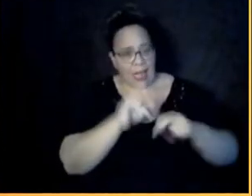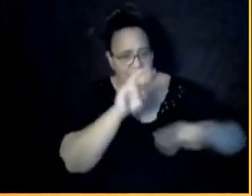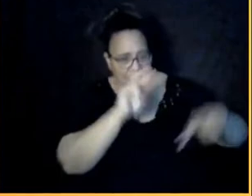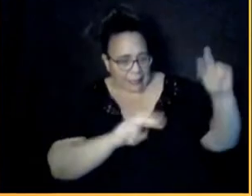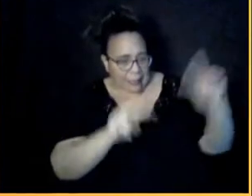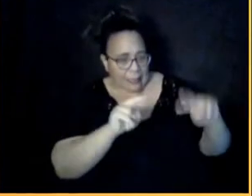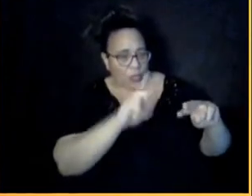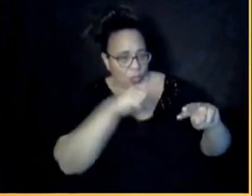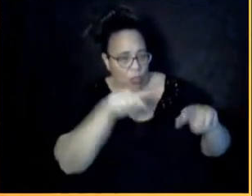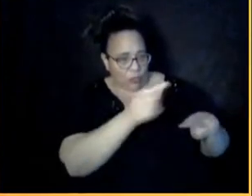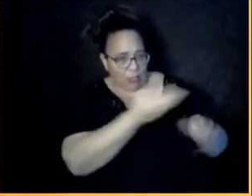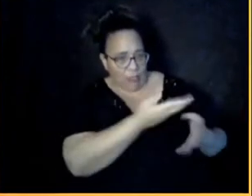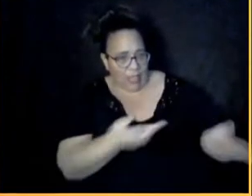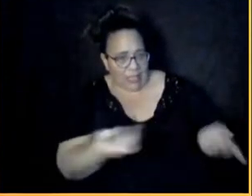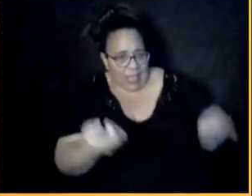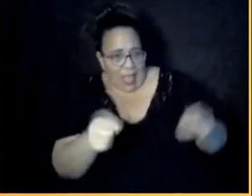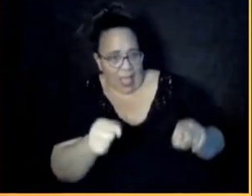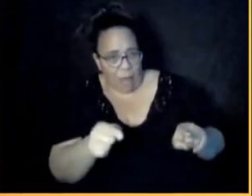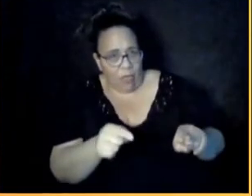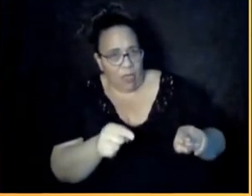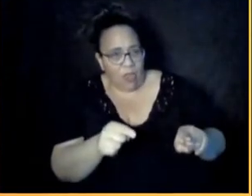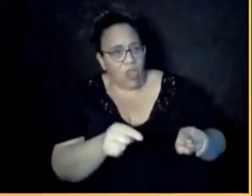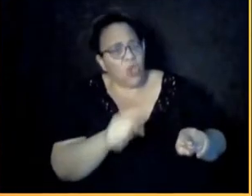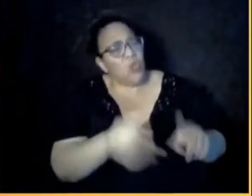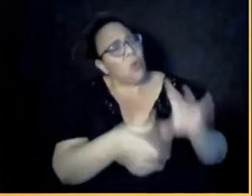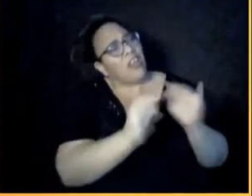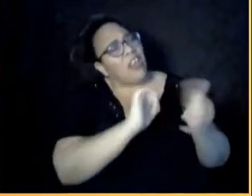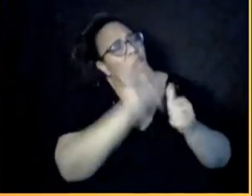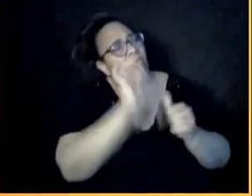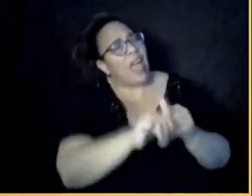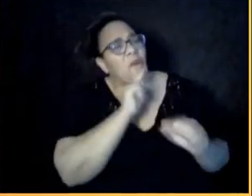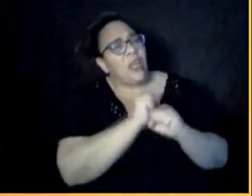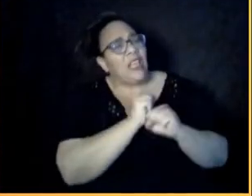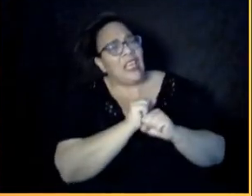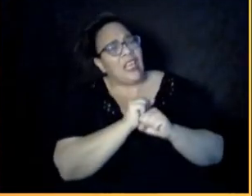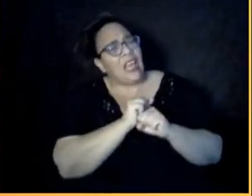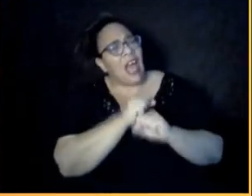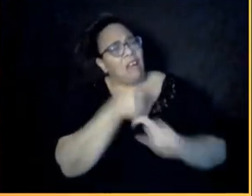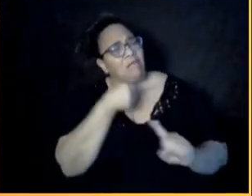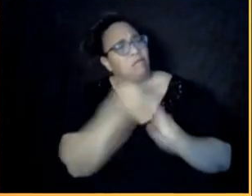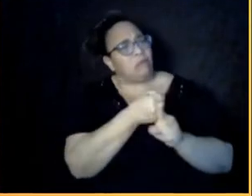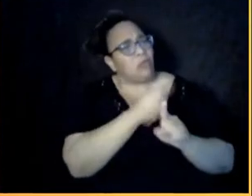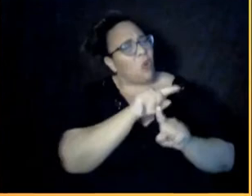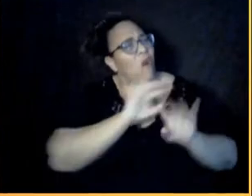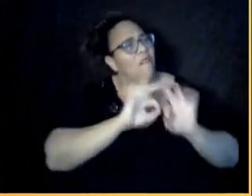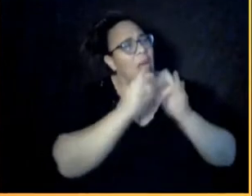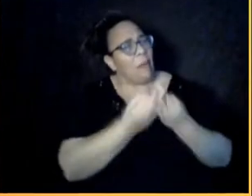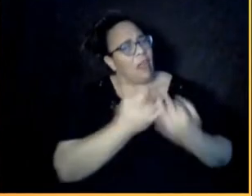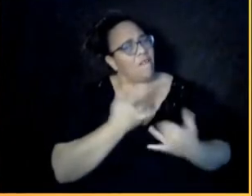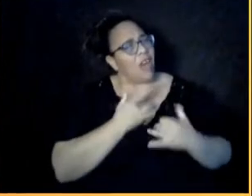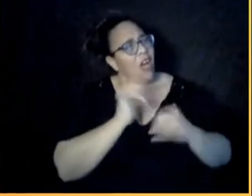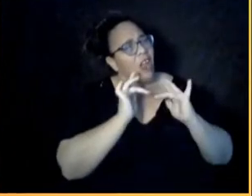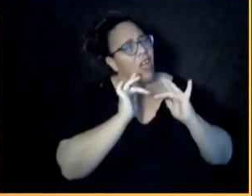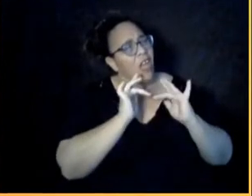that on top of her death put a huge hole for your family. And I'm just wondering if you can just talk about